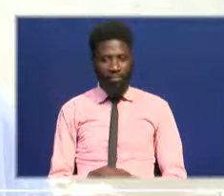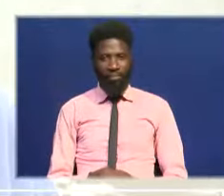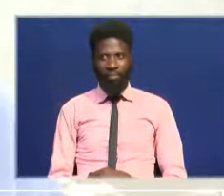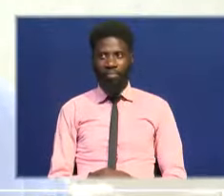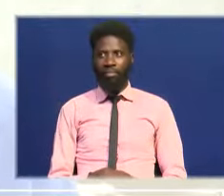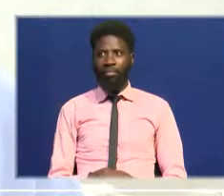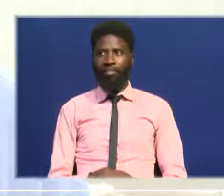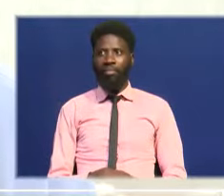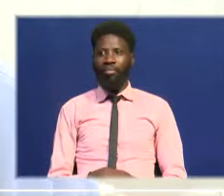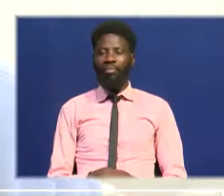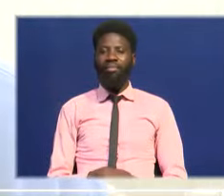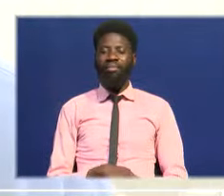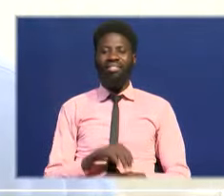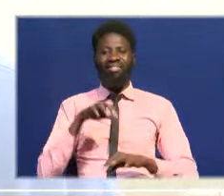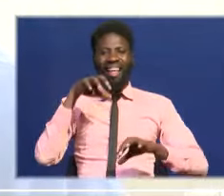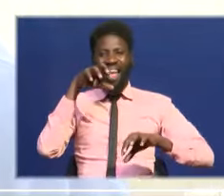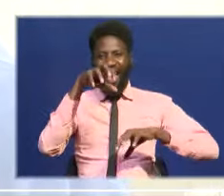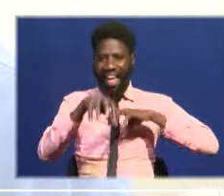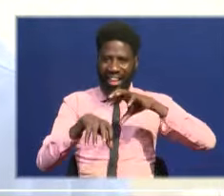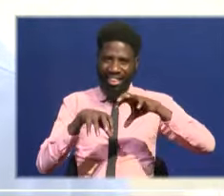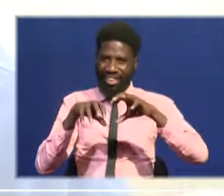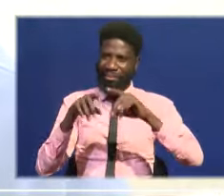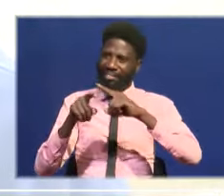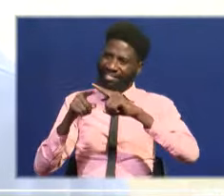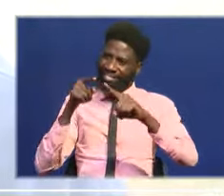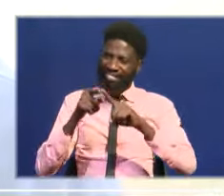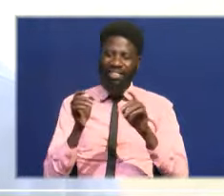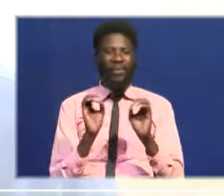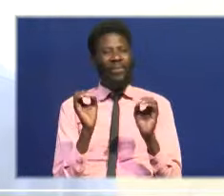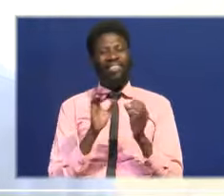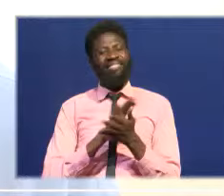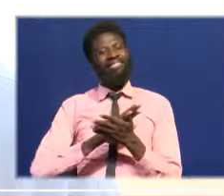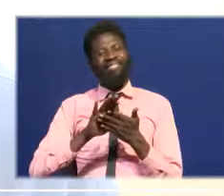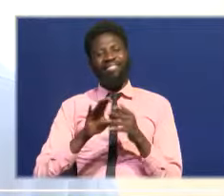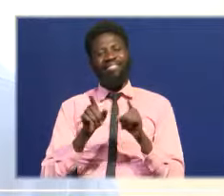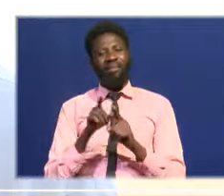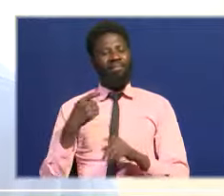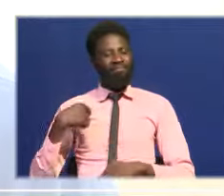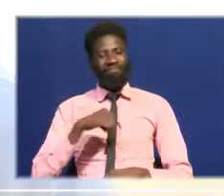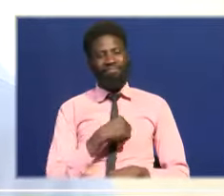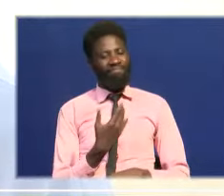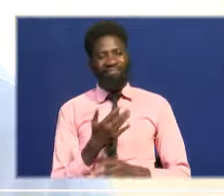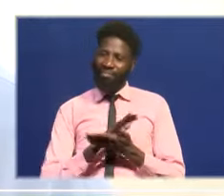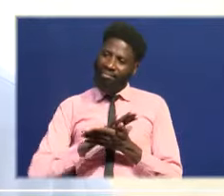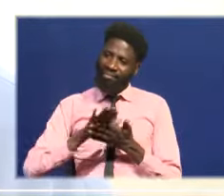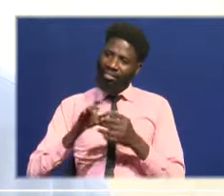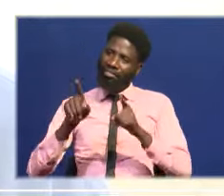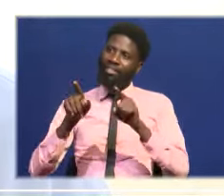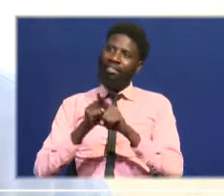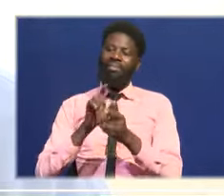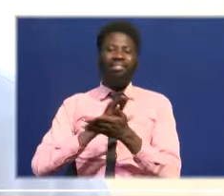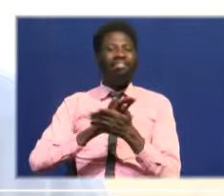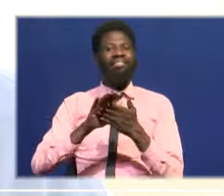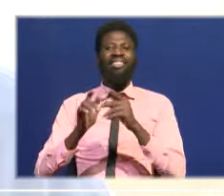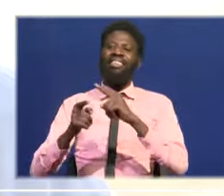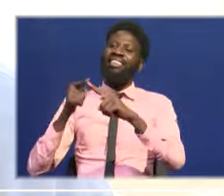They should not kill wildlife. Why? Because they are innocent people. Just like us, we human beings, we are innocent. They are also innocent. Why kill